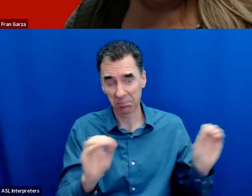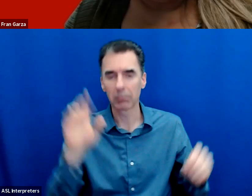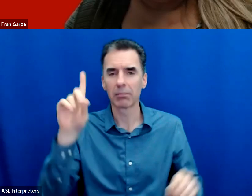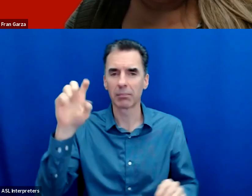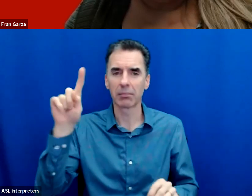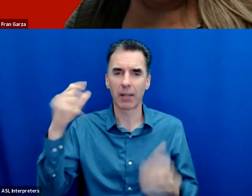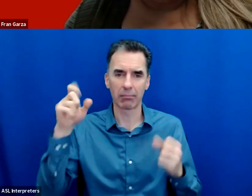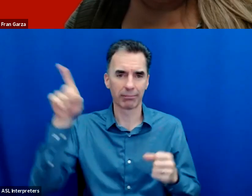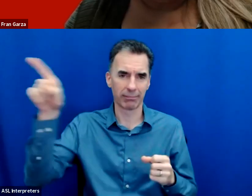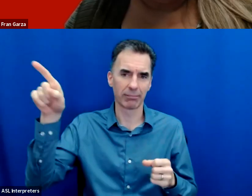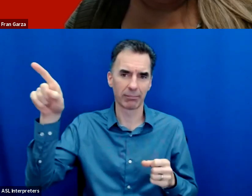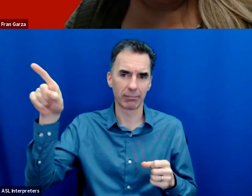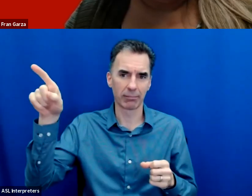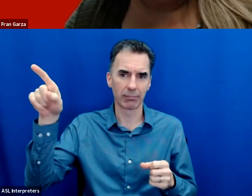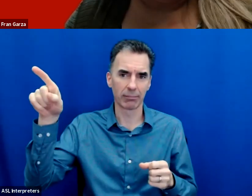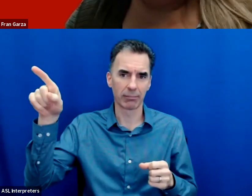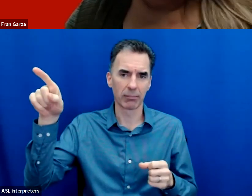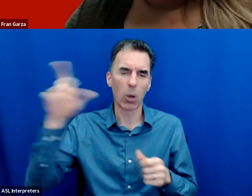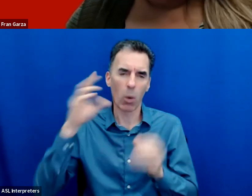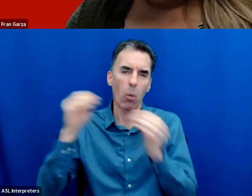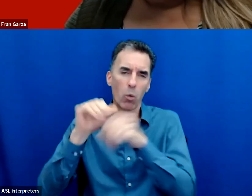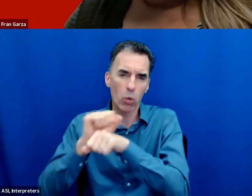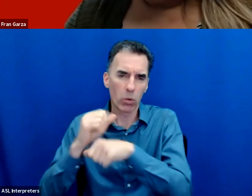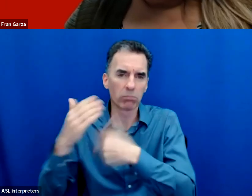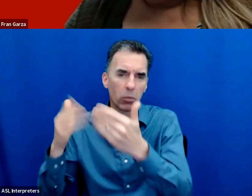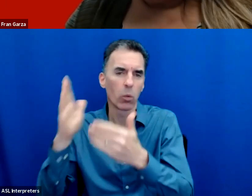Systems has to do a little bit more to get those claims processed.